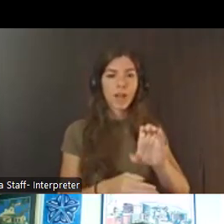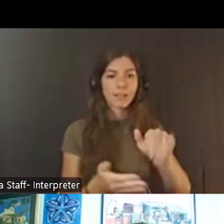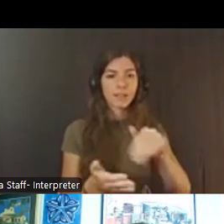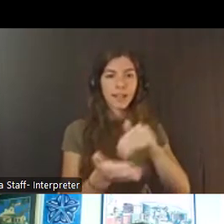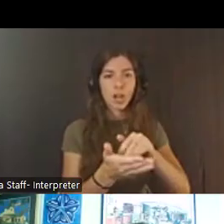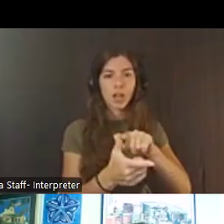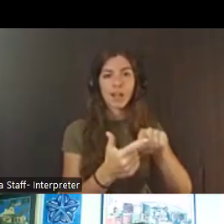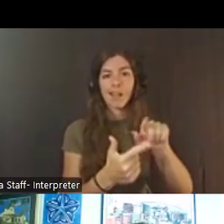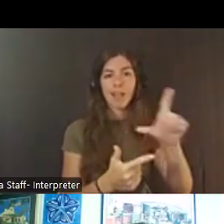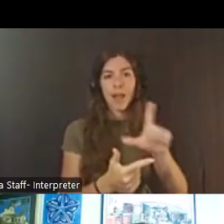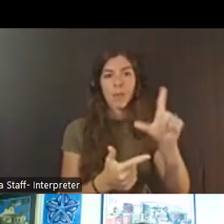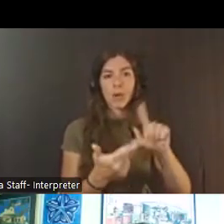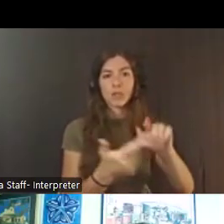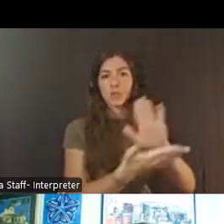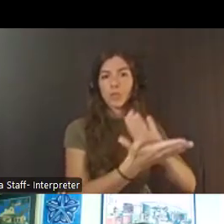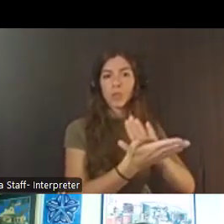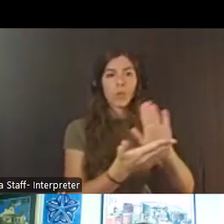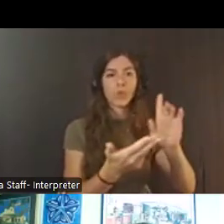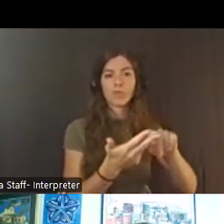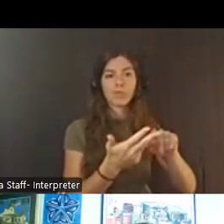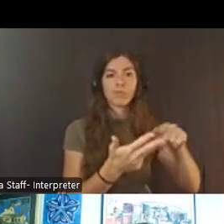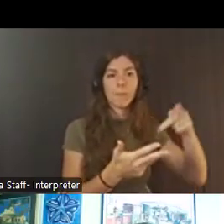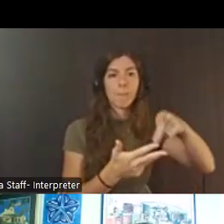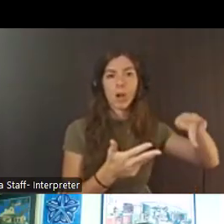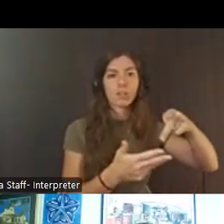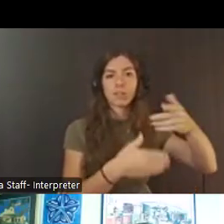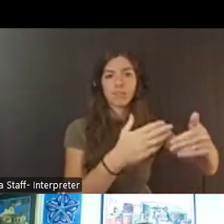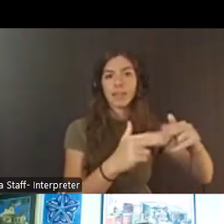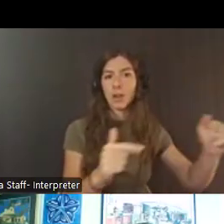libraries, schools, the public right-of-way, parks, etc.